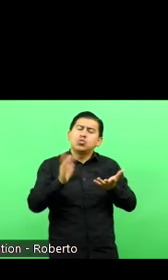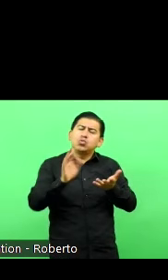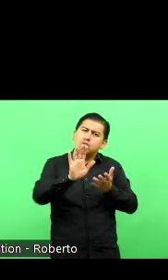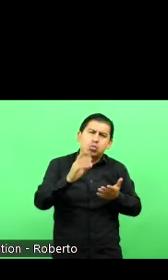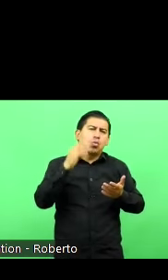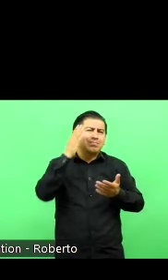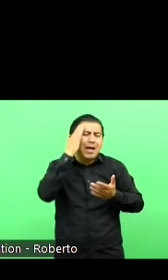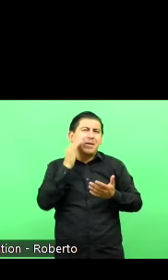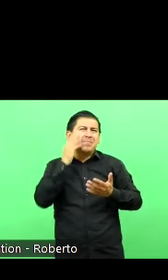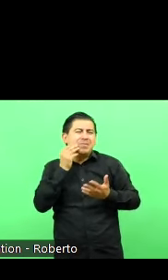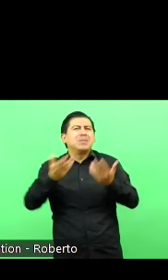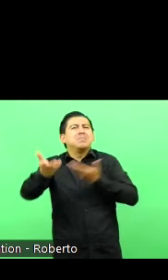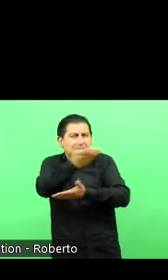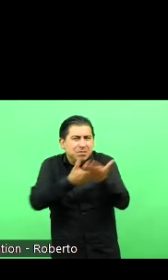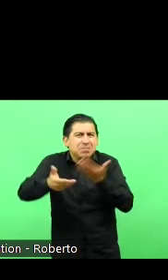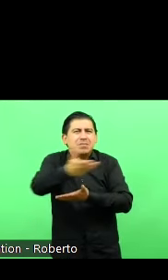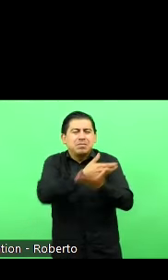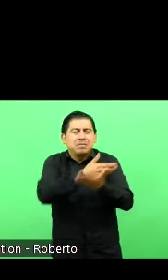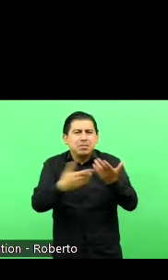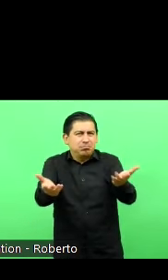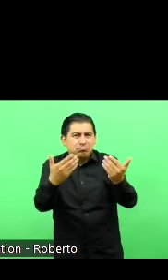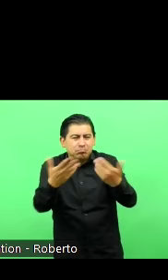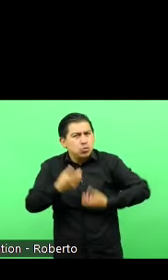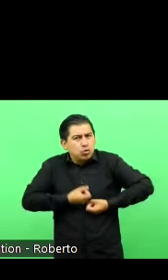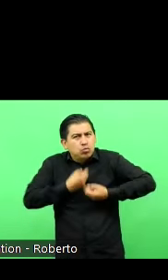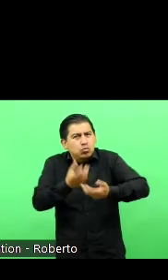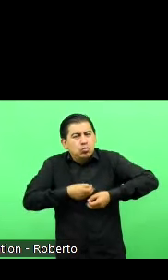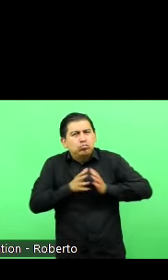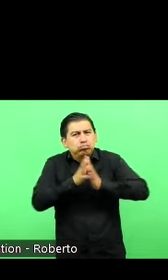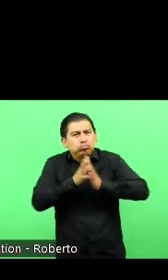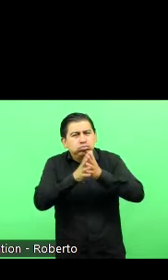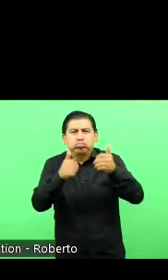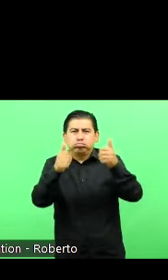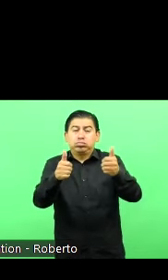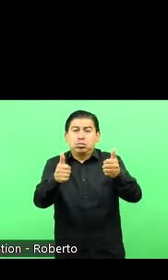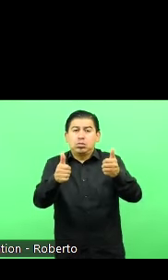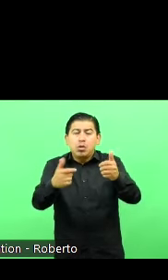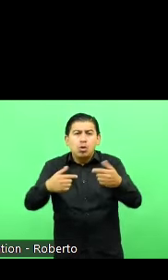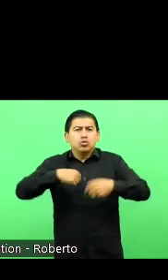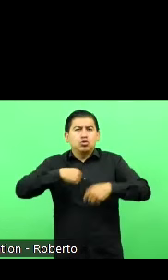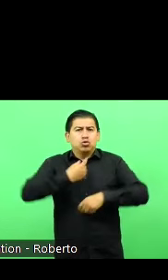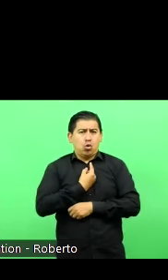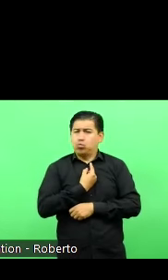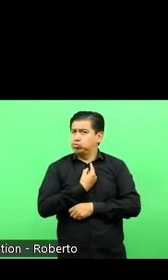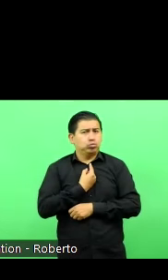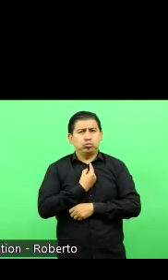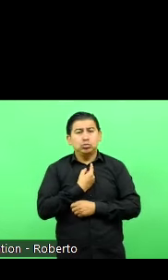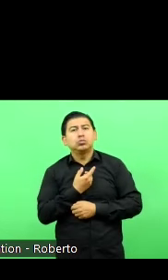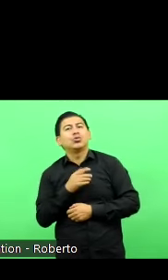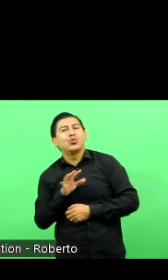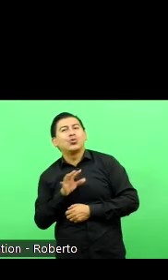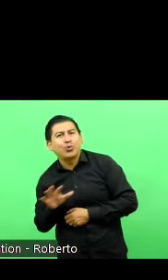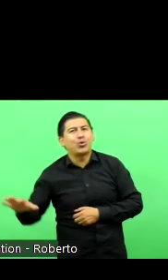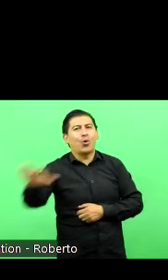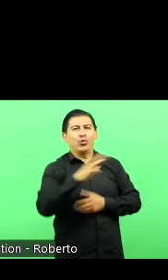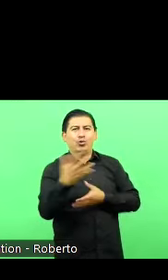of others. Together, let us make our cities not just resilient for a few, but resilient for